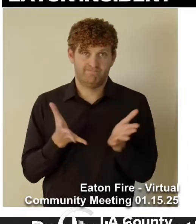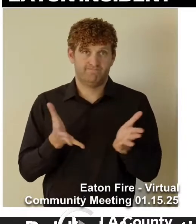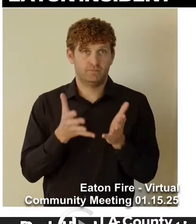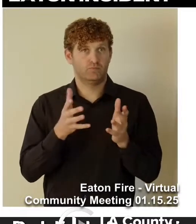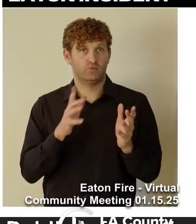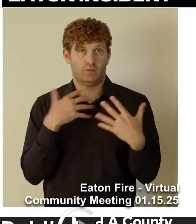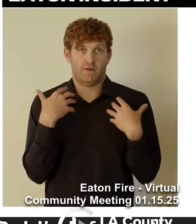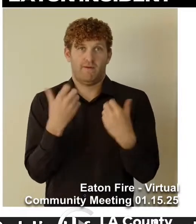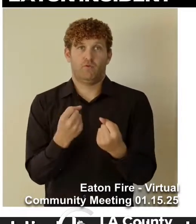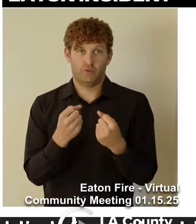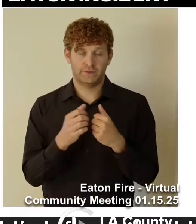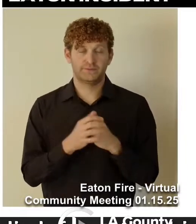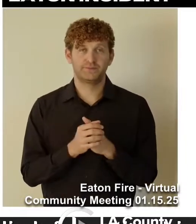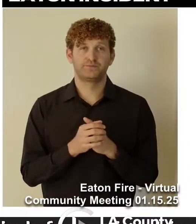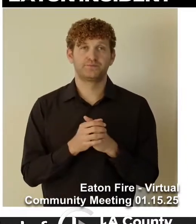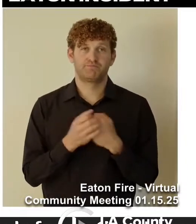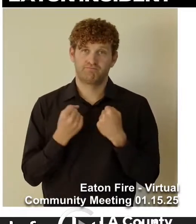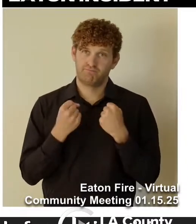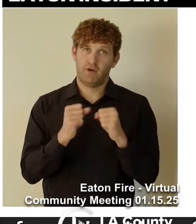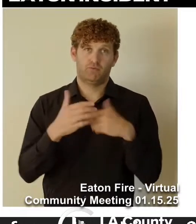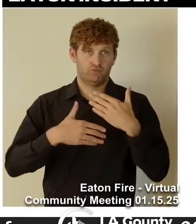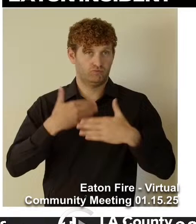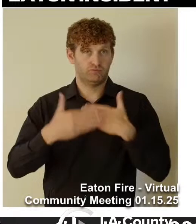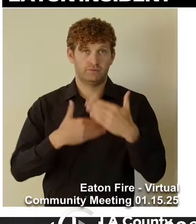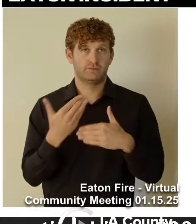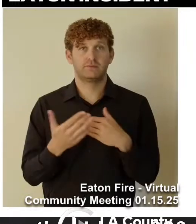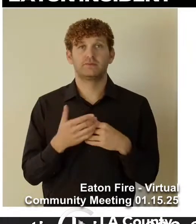updated information, visit